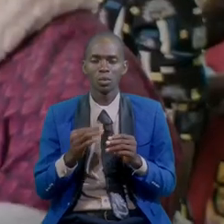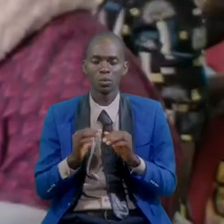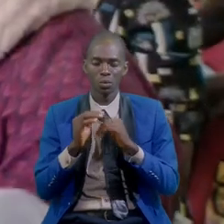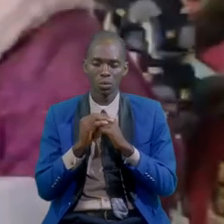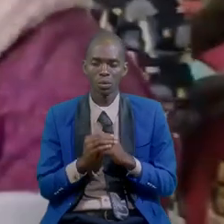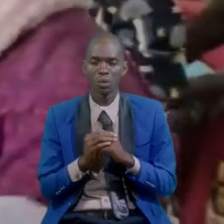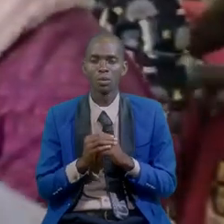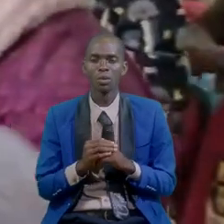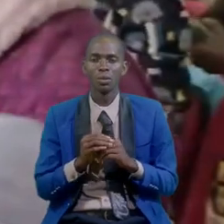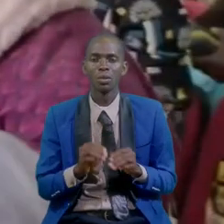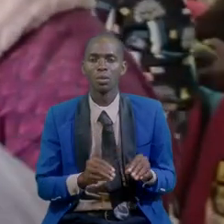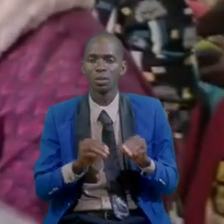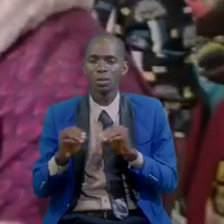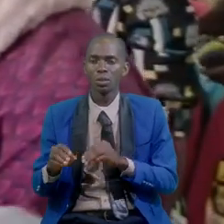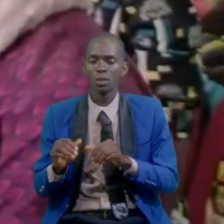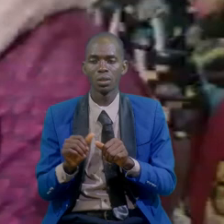Set